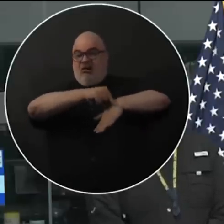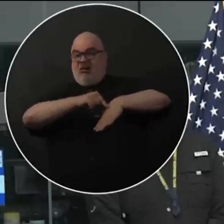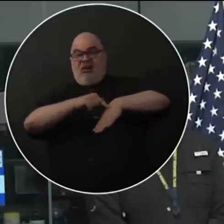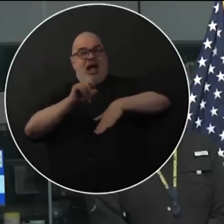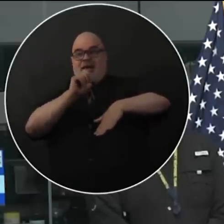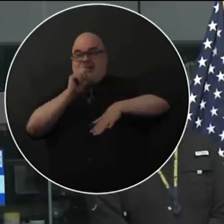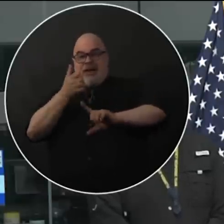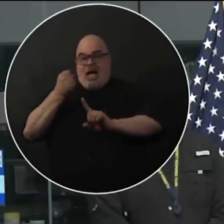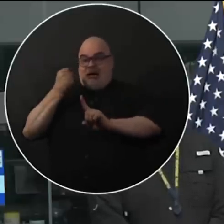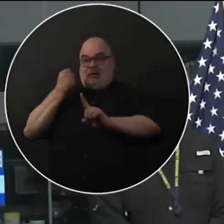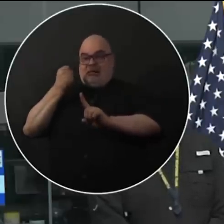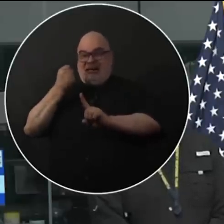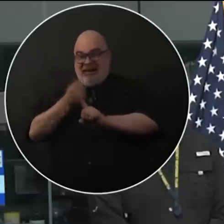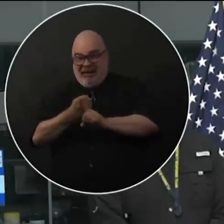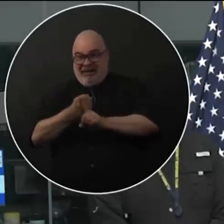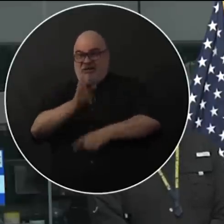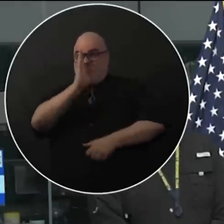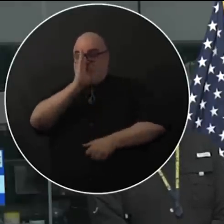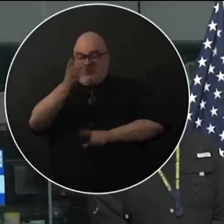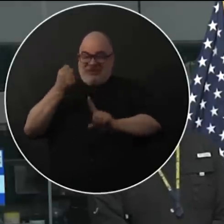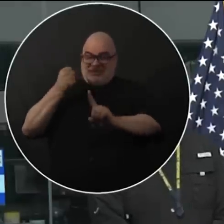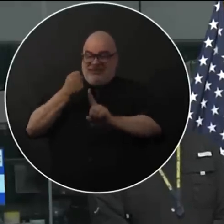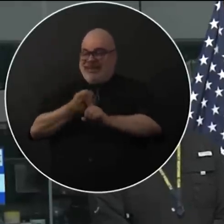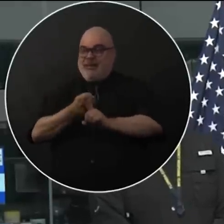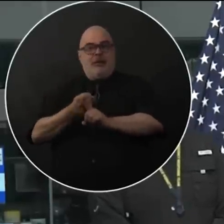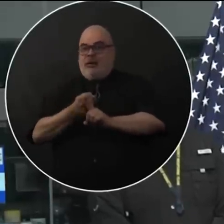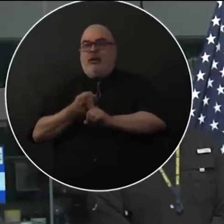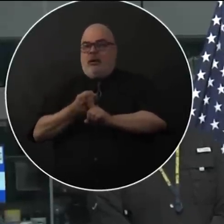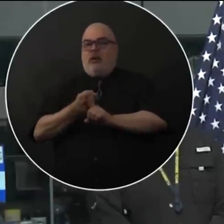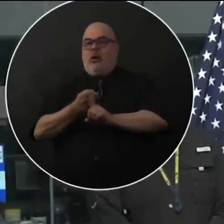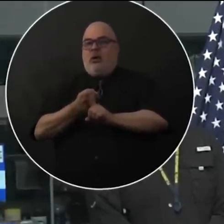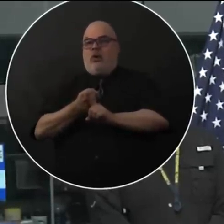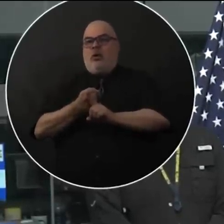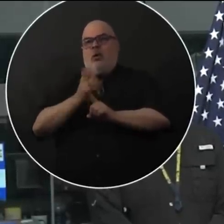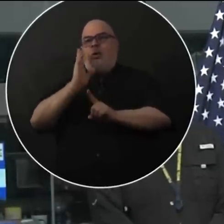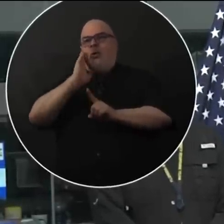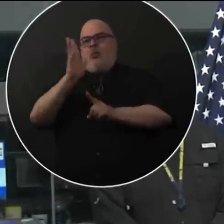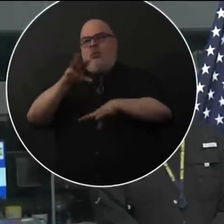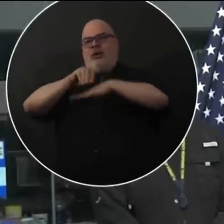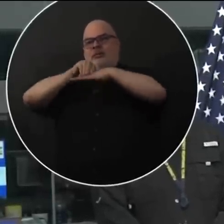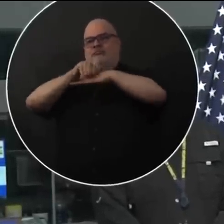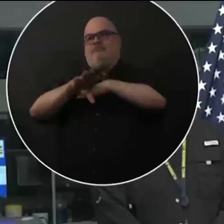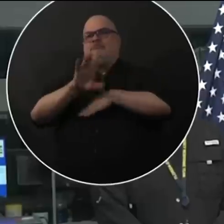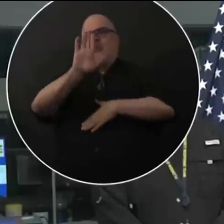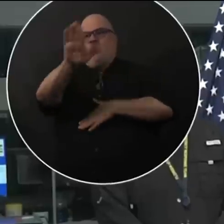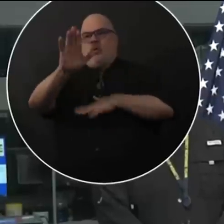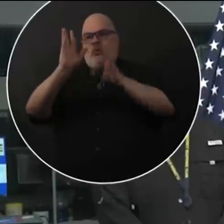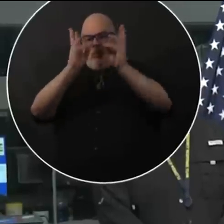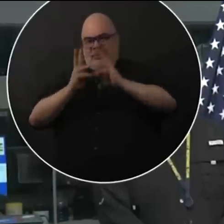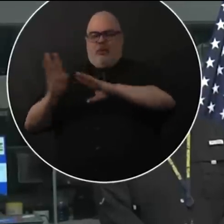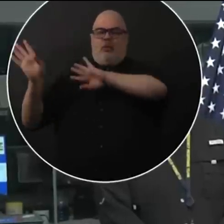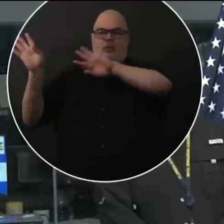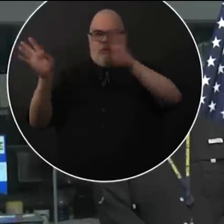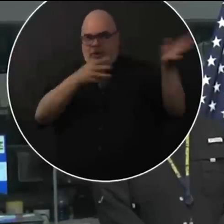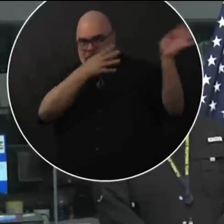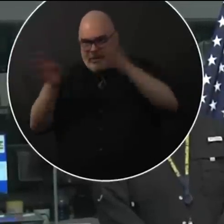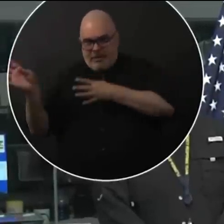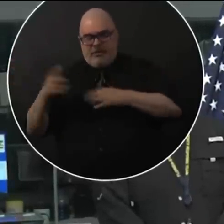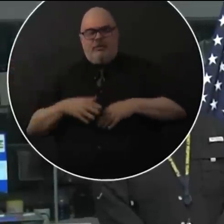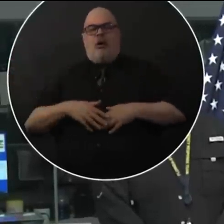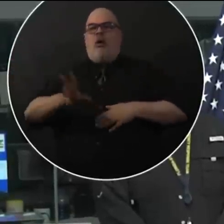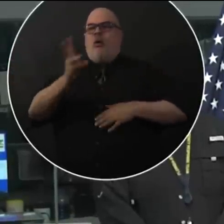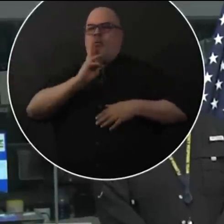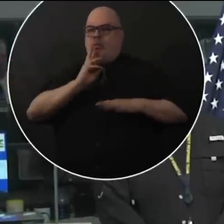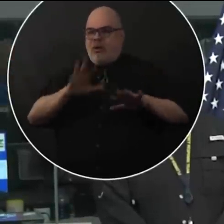right in the eye of the path of the storm, there's going to be pretty broad impacts throughout the state. You're going to have wind. You're going to have water.